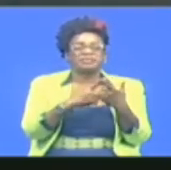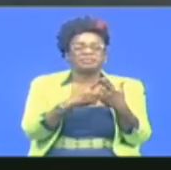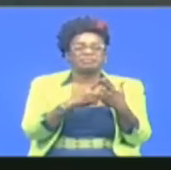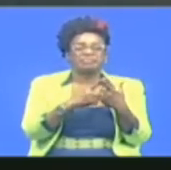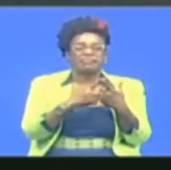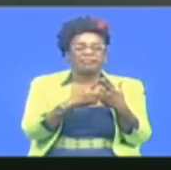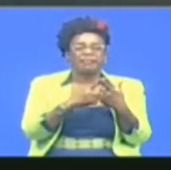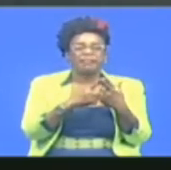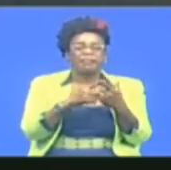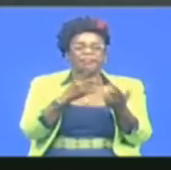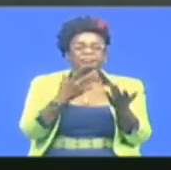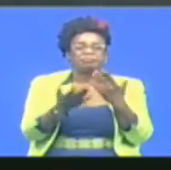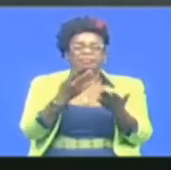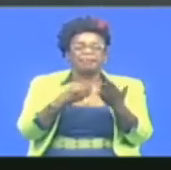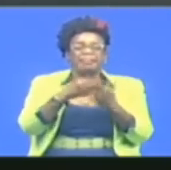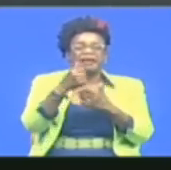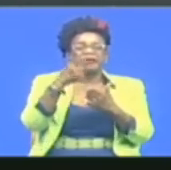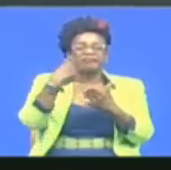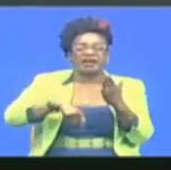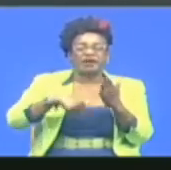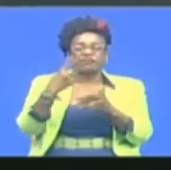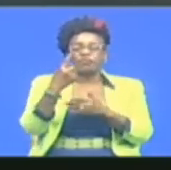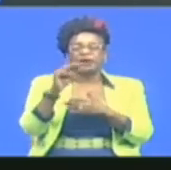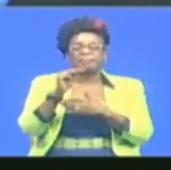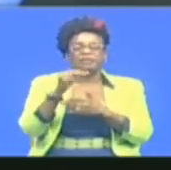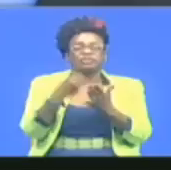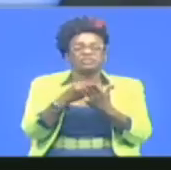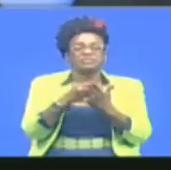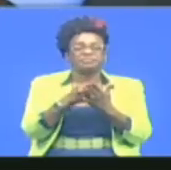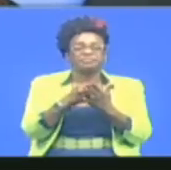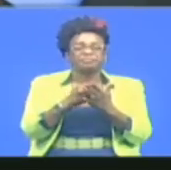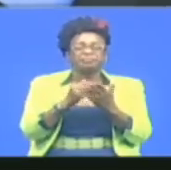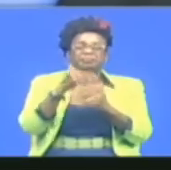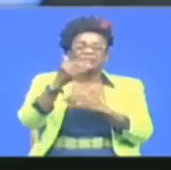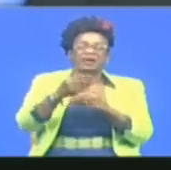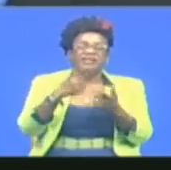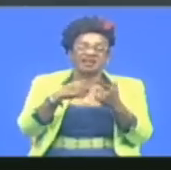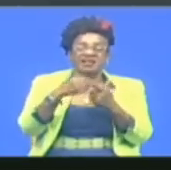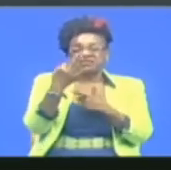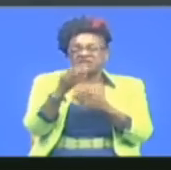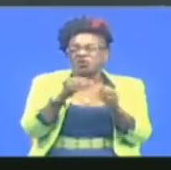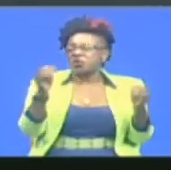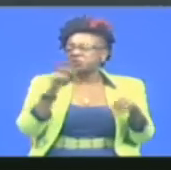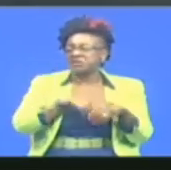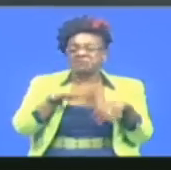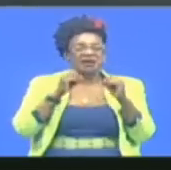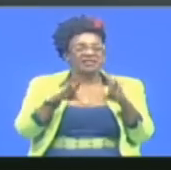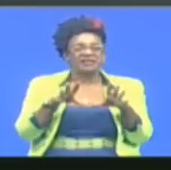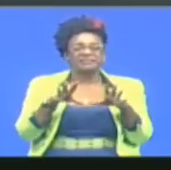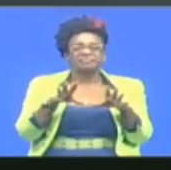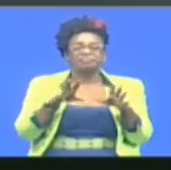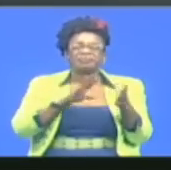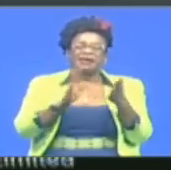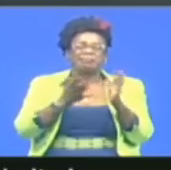and maybe pay a fine of a million shillings. After 3 years, which is not a long time, that's only 300